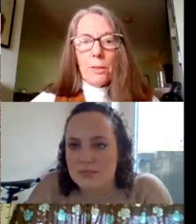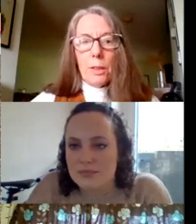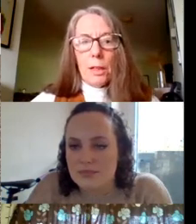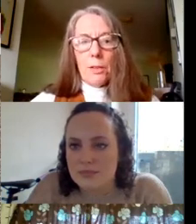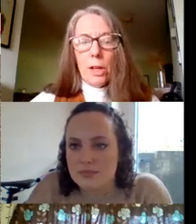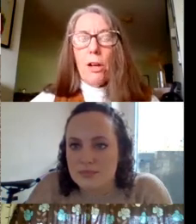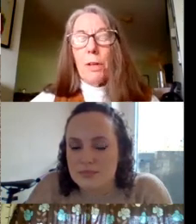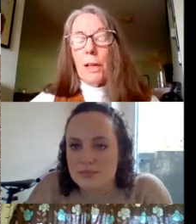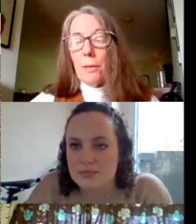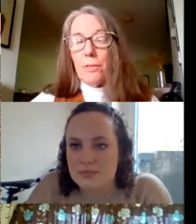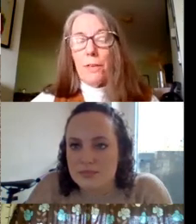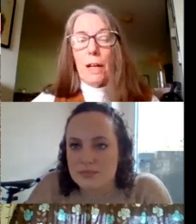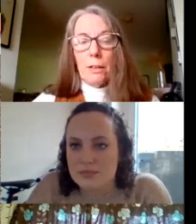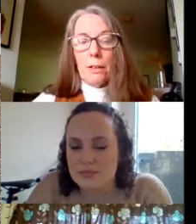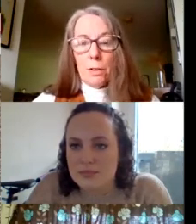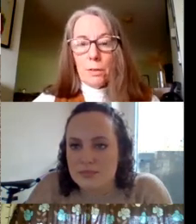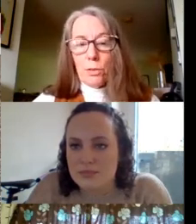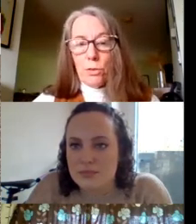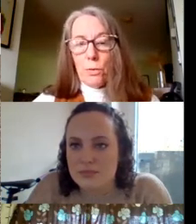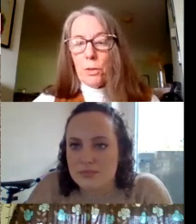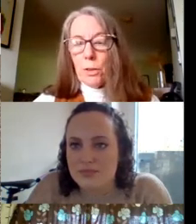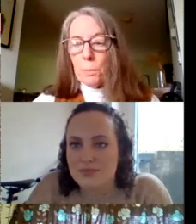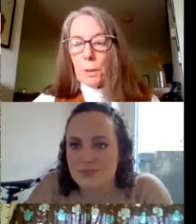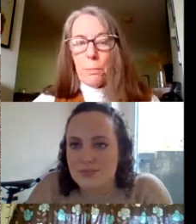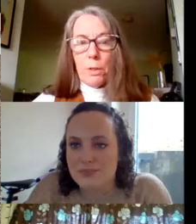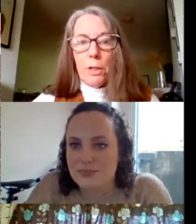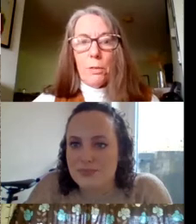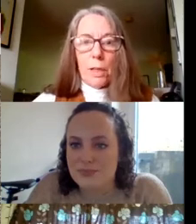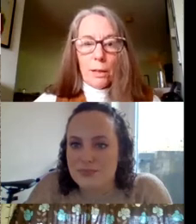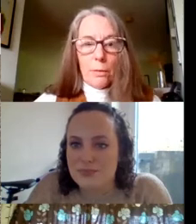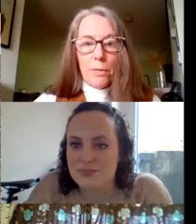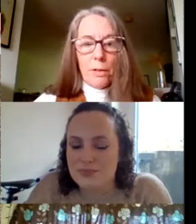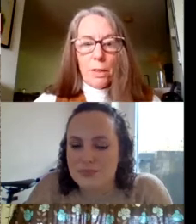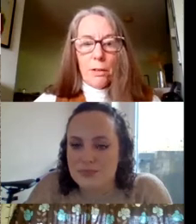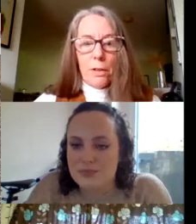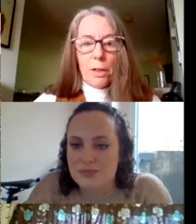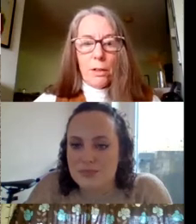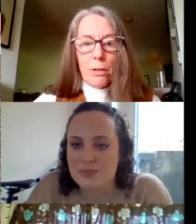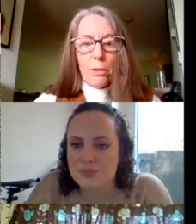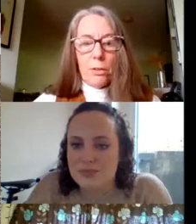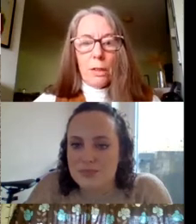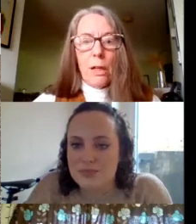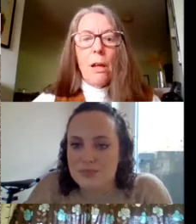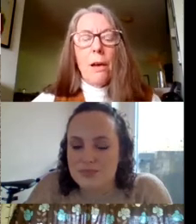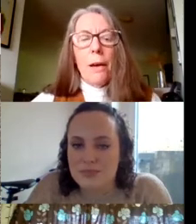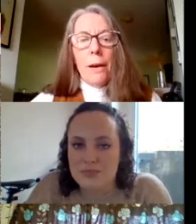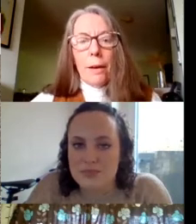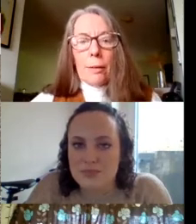and her account is very accurate. The newspaper and her account are very, very close.